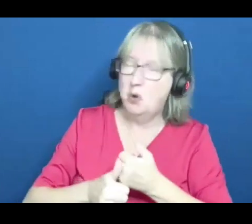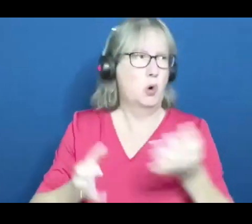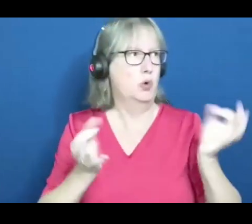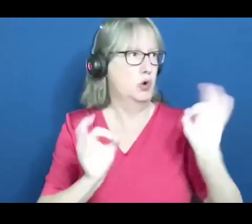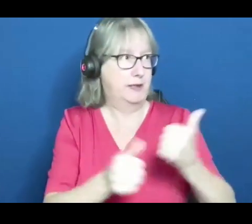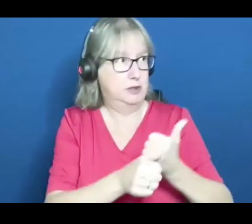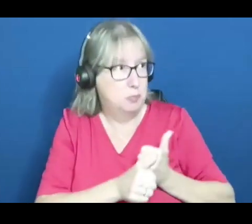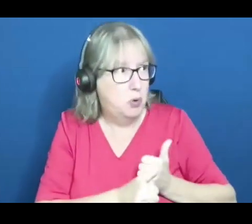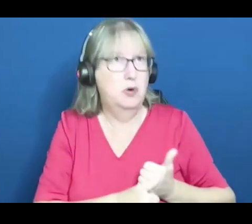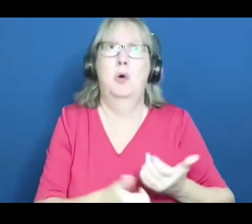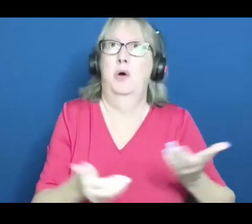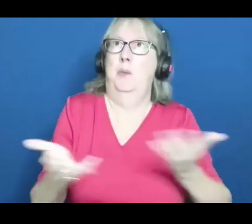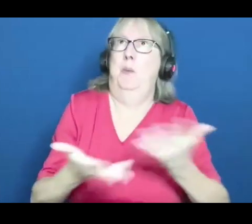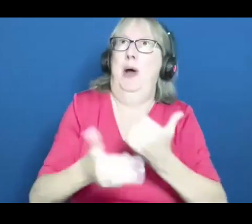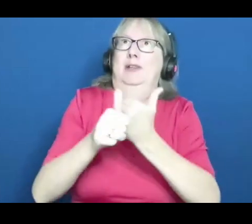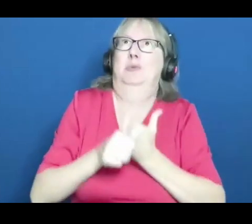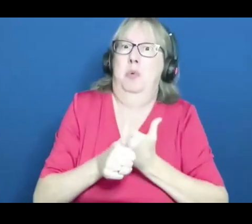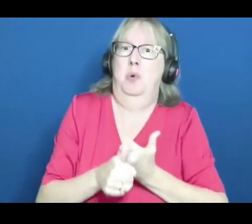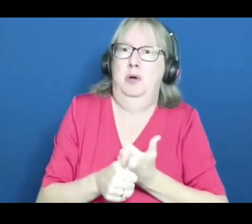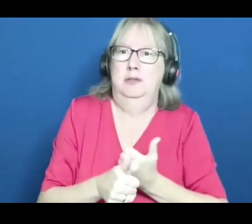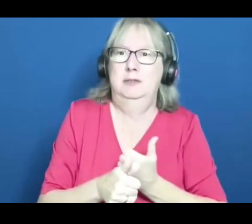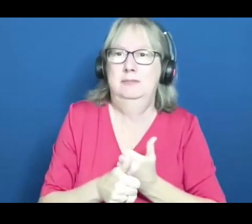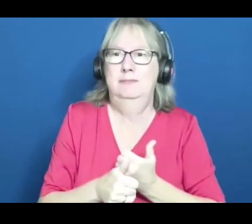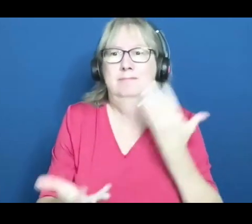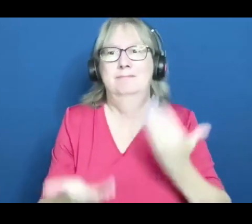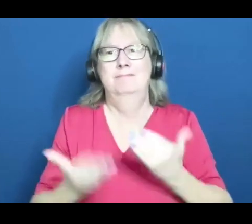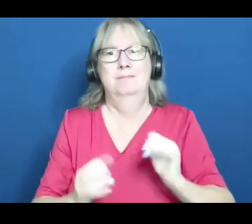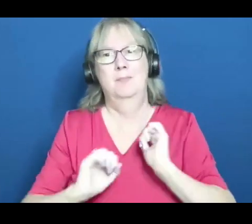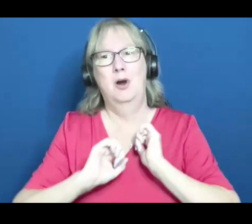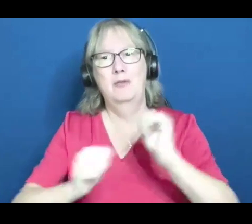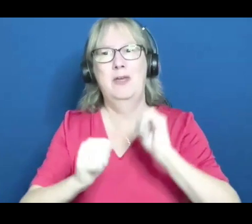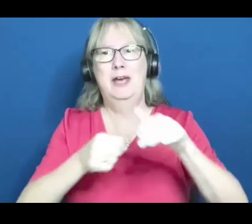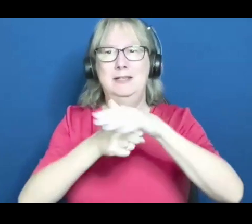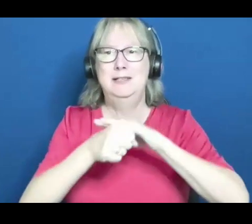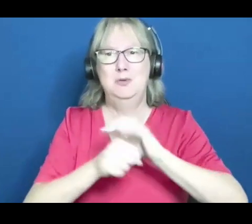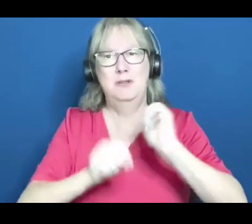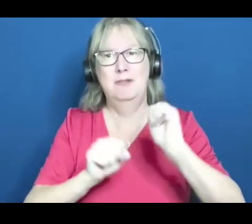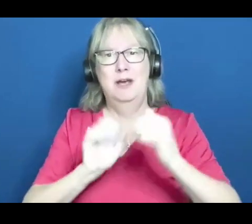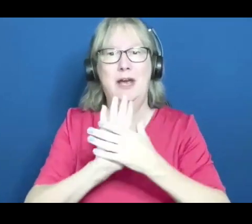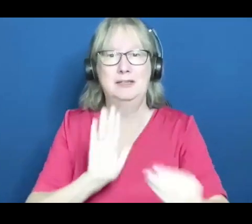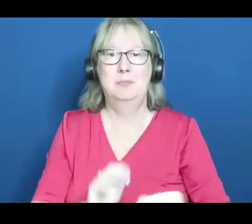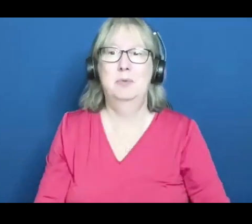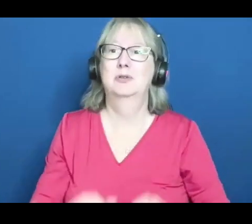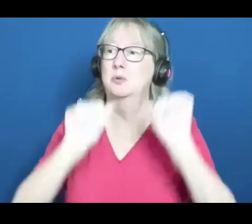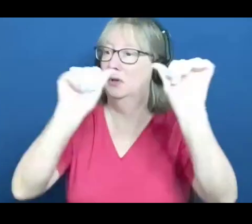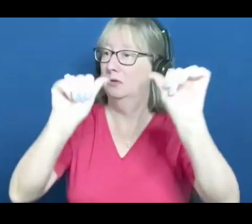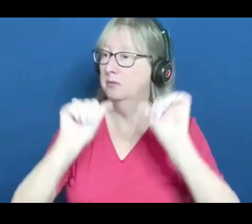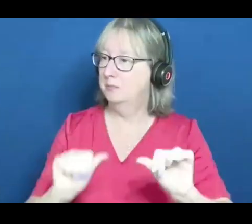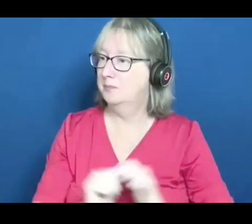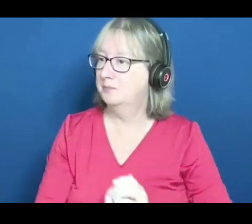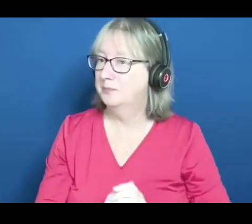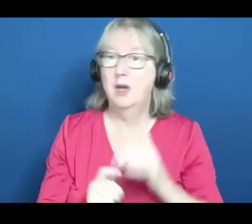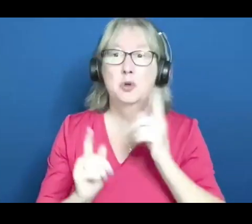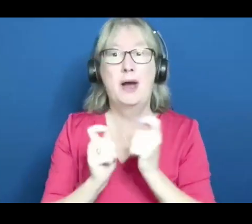their particular situations and environments and scenarios. So that probably leads in nicely to the next question. Is there a catalogue of